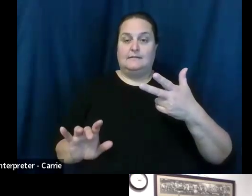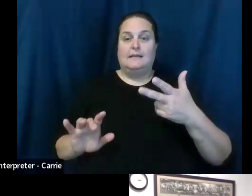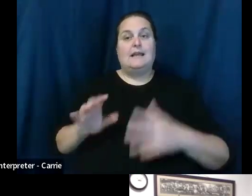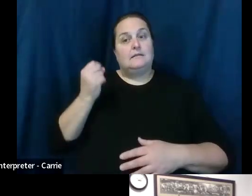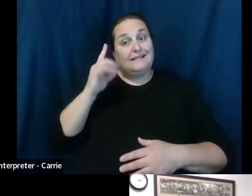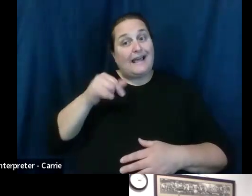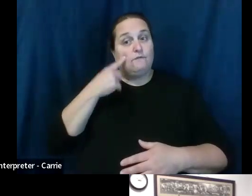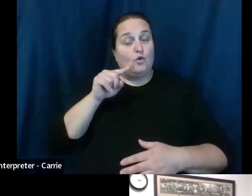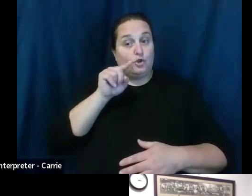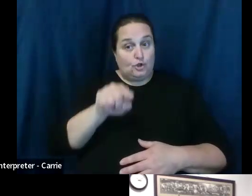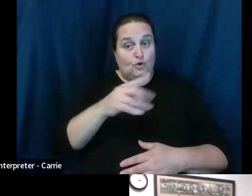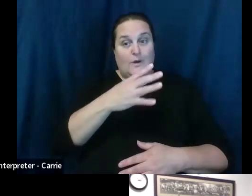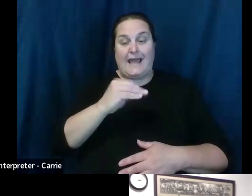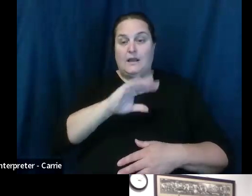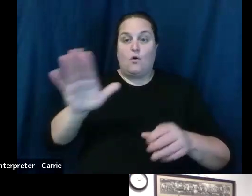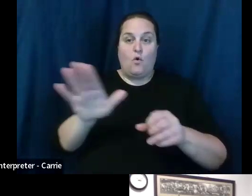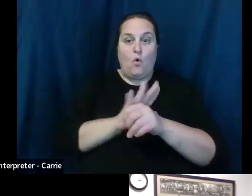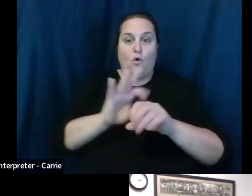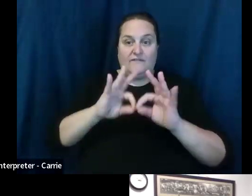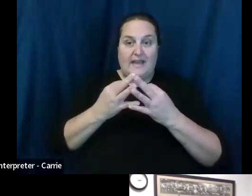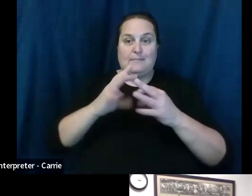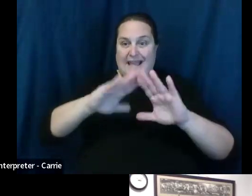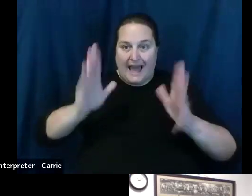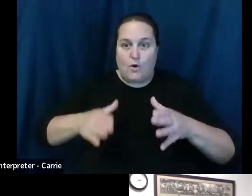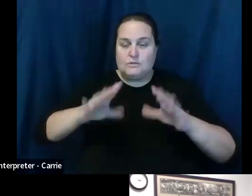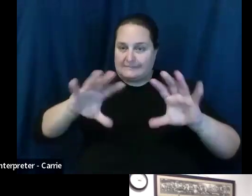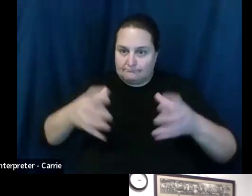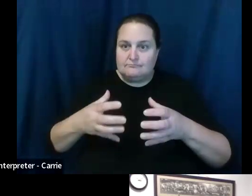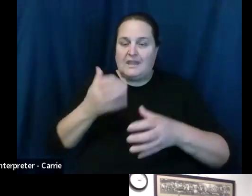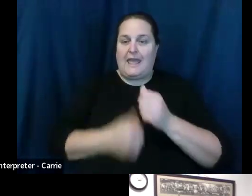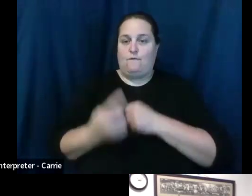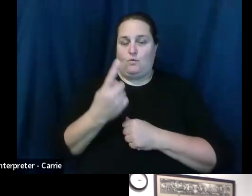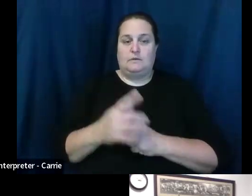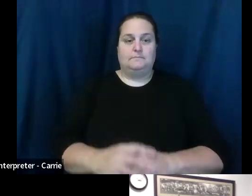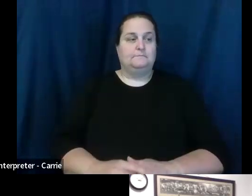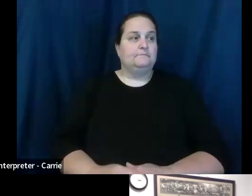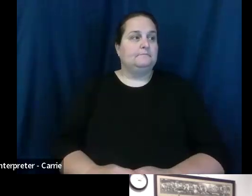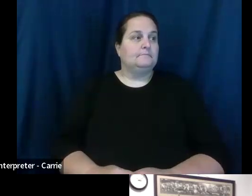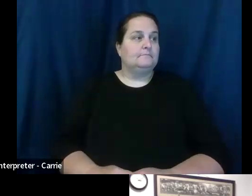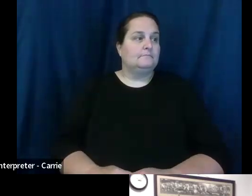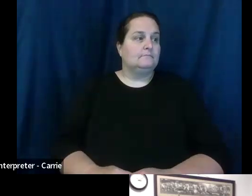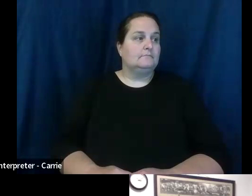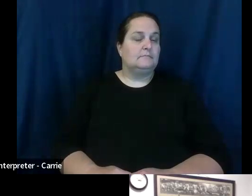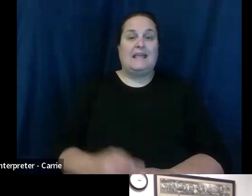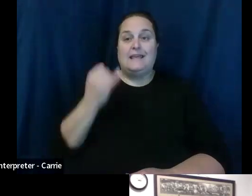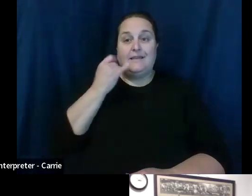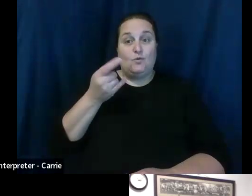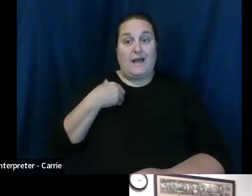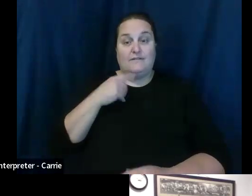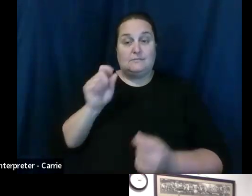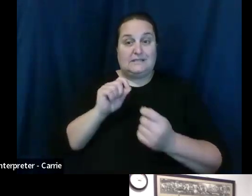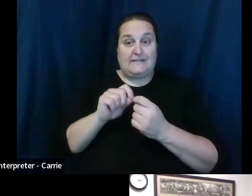household. If you have any additional notes or anything, you can pop them right in that bottom box there.